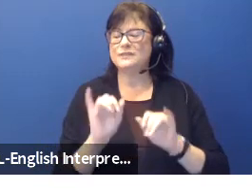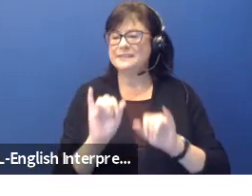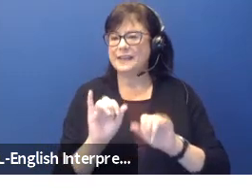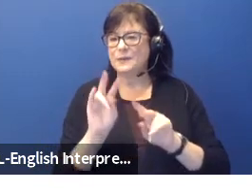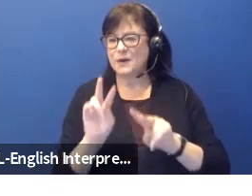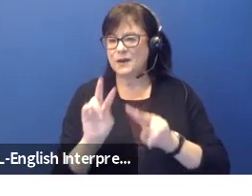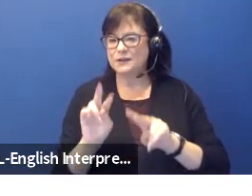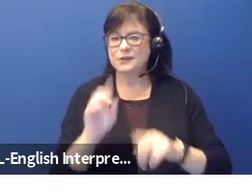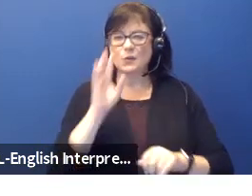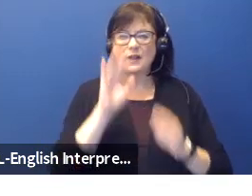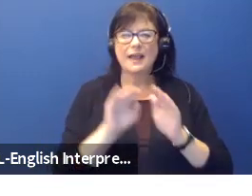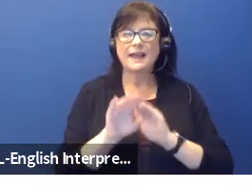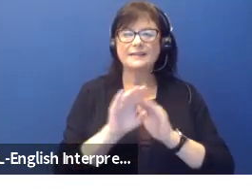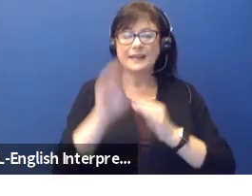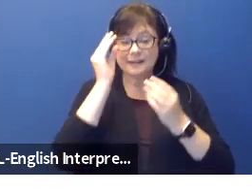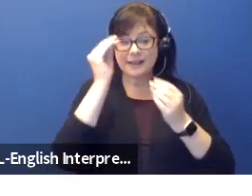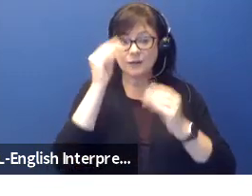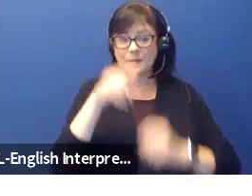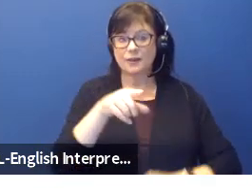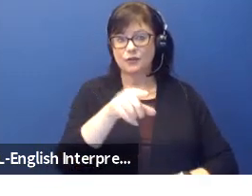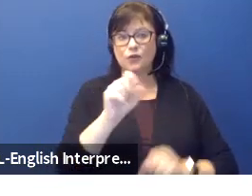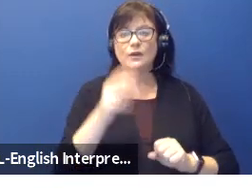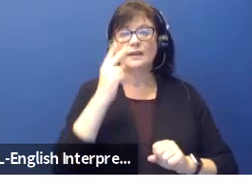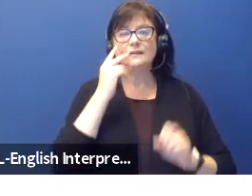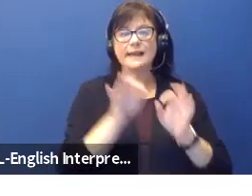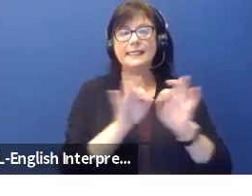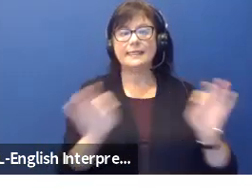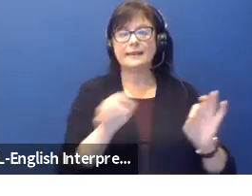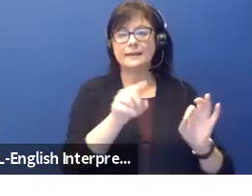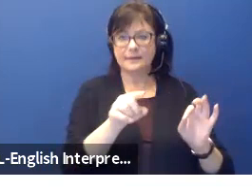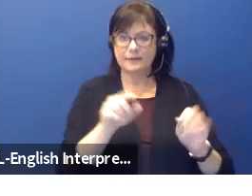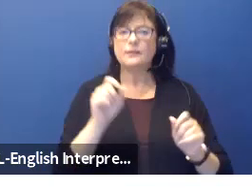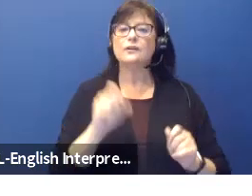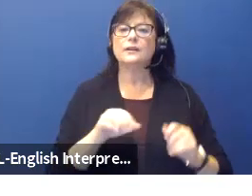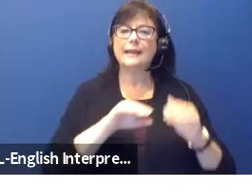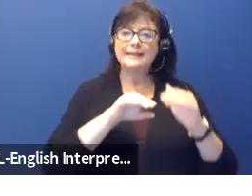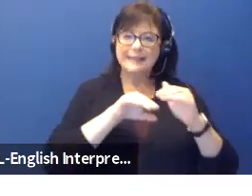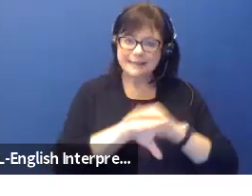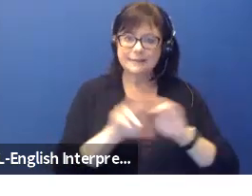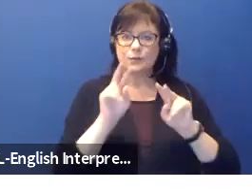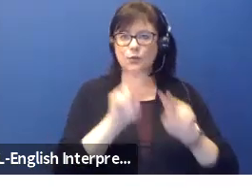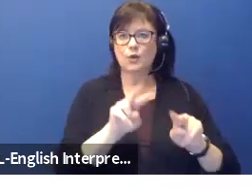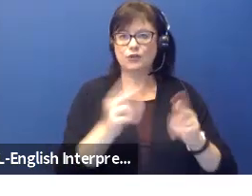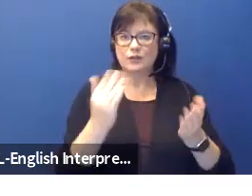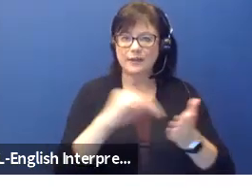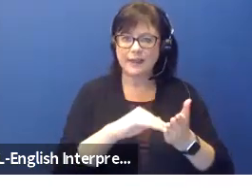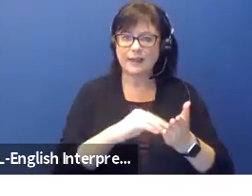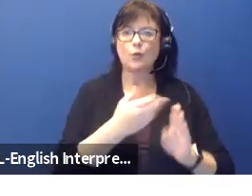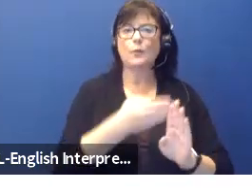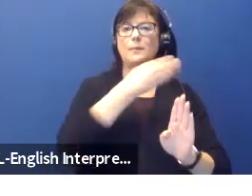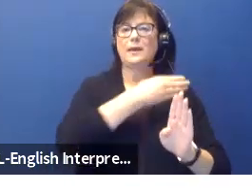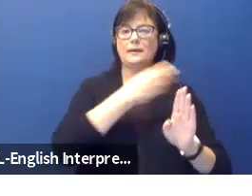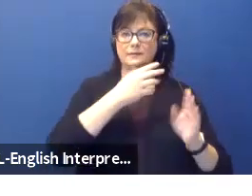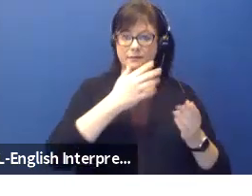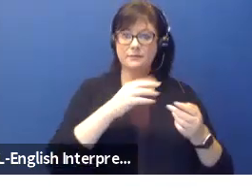here, the presentations, recording links, and transcripts are here afterward. You can send us some topic ideas for future sessions if you would like.